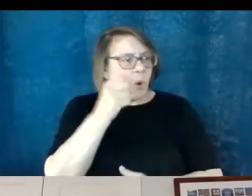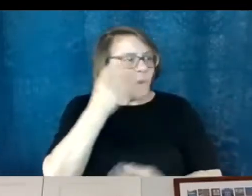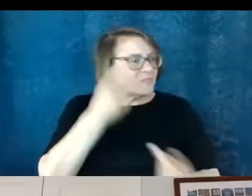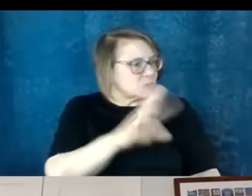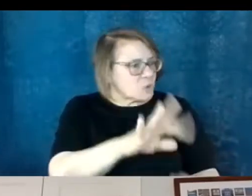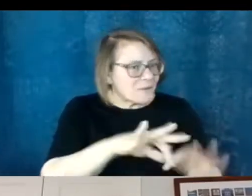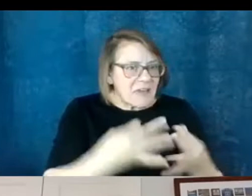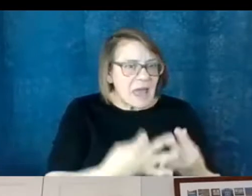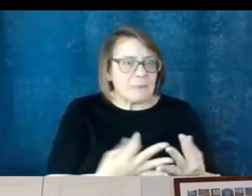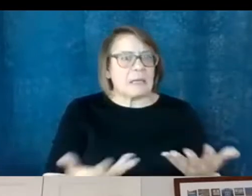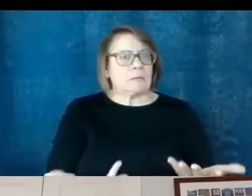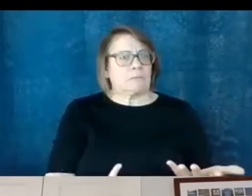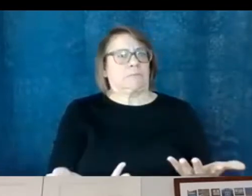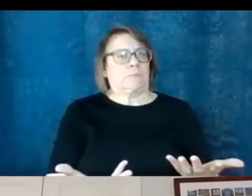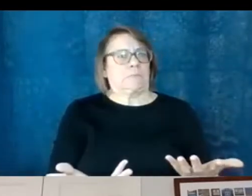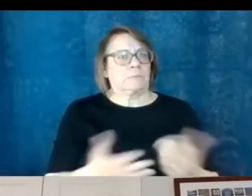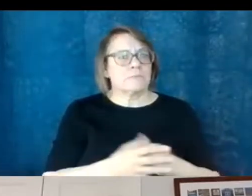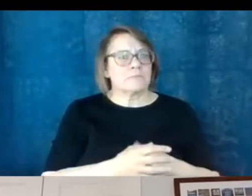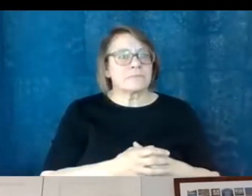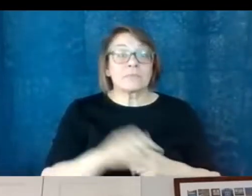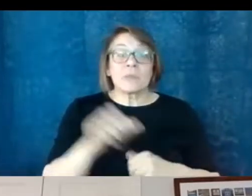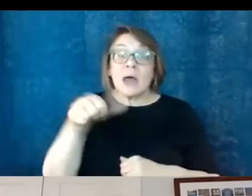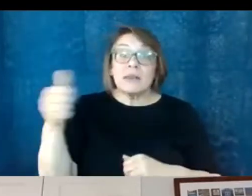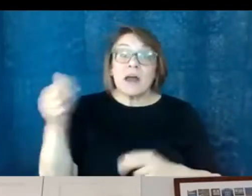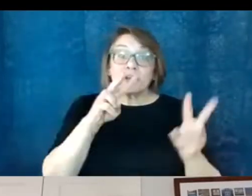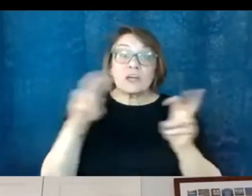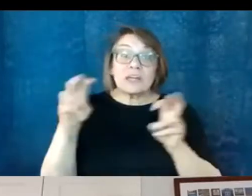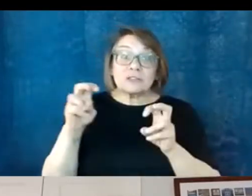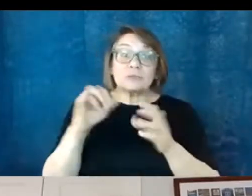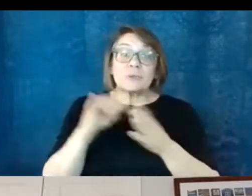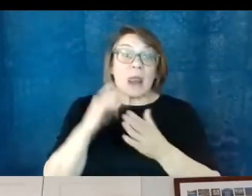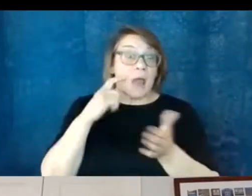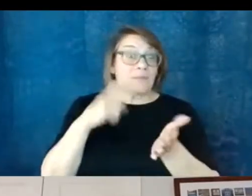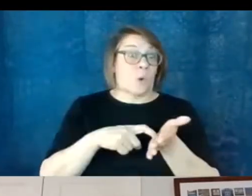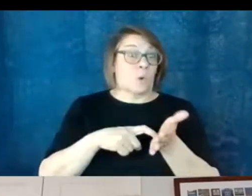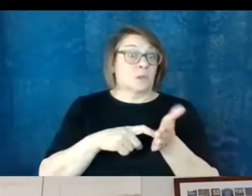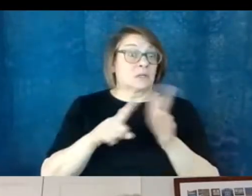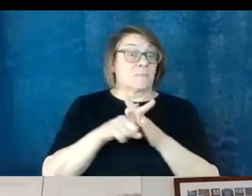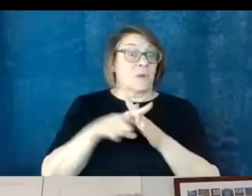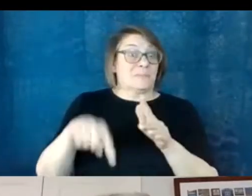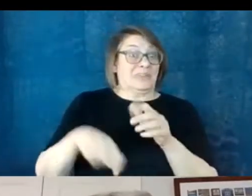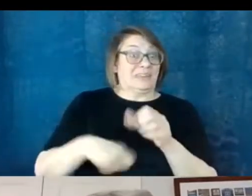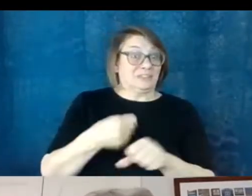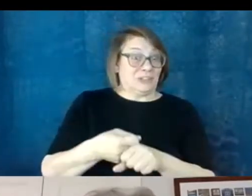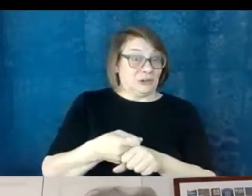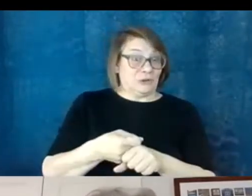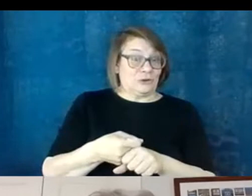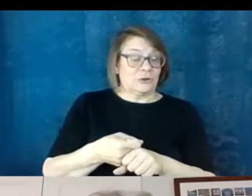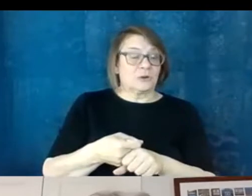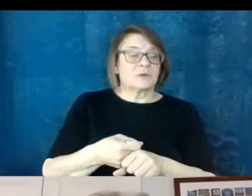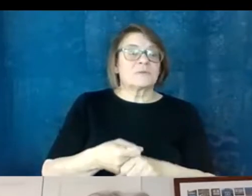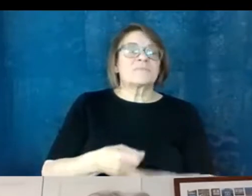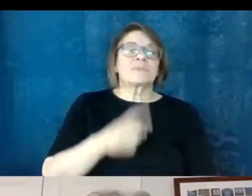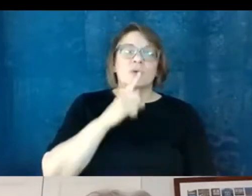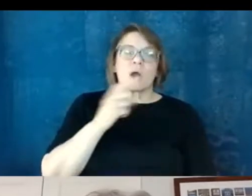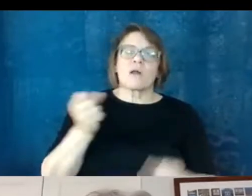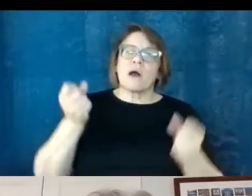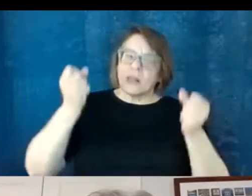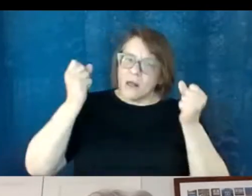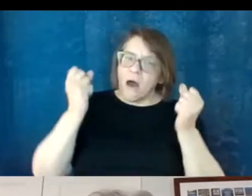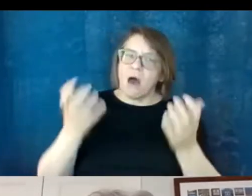friends. Another issue that I've noticed over this past year is there are a lot